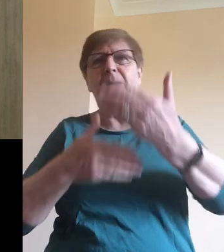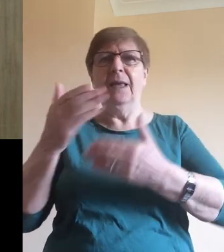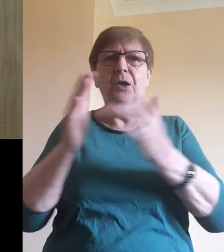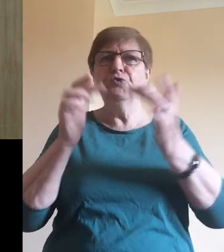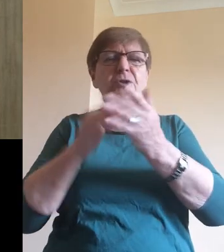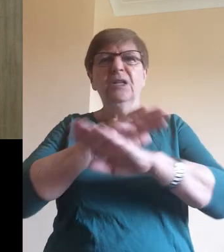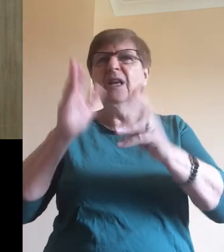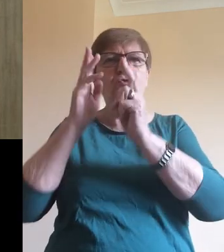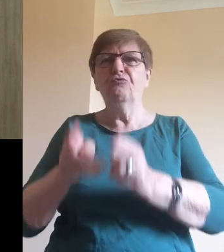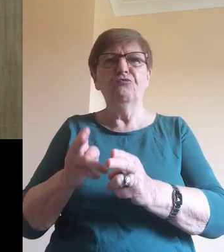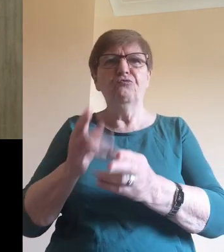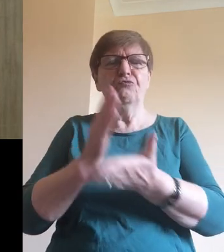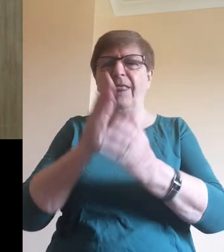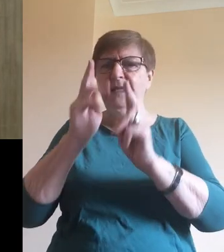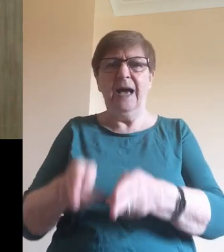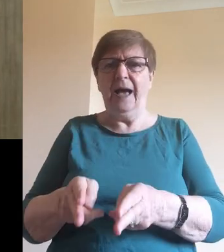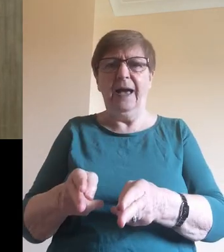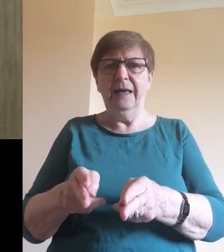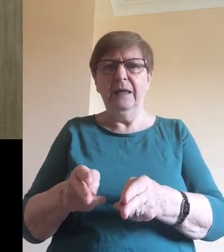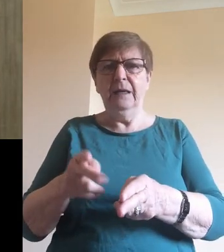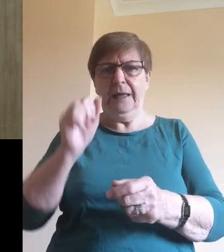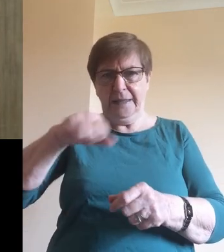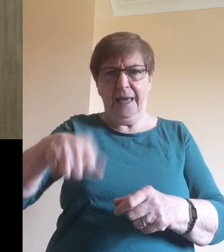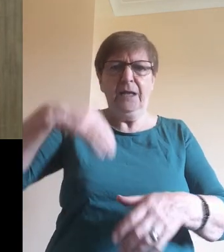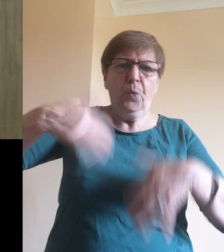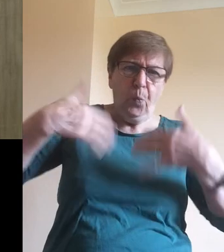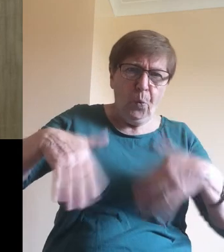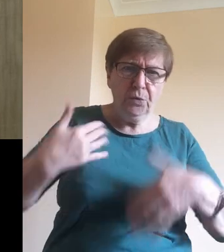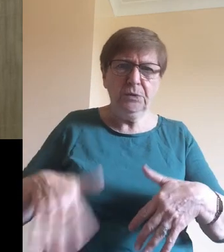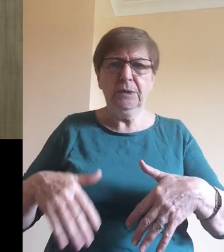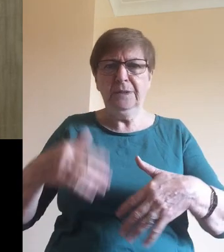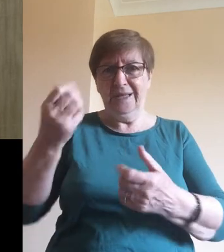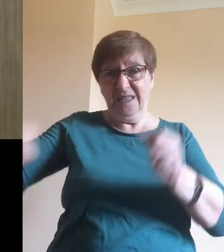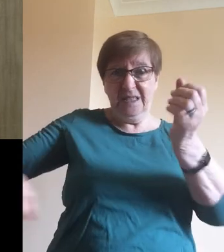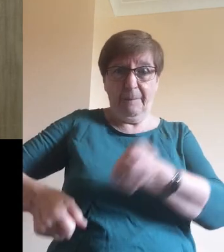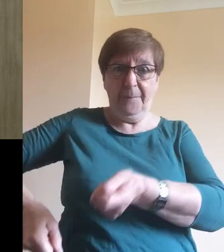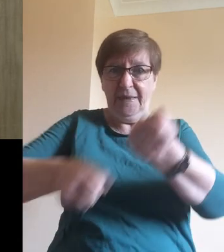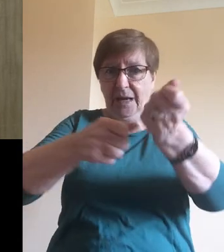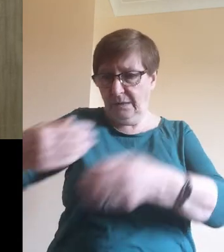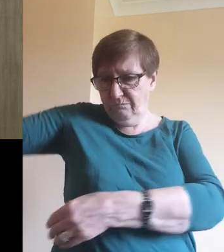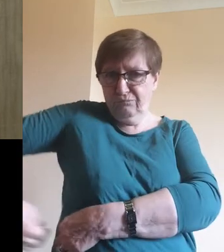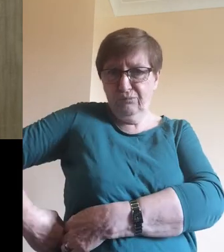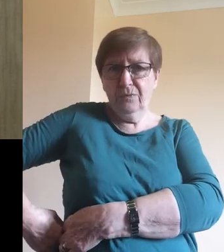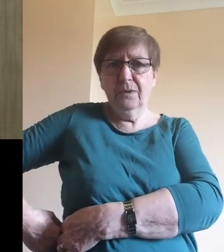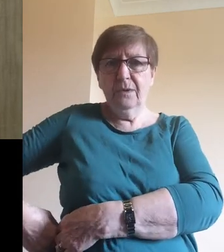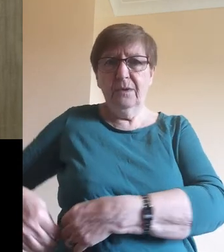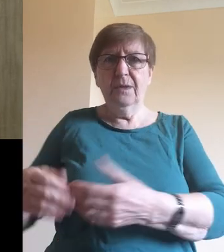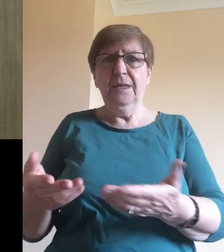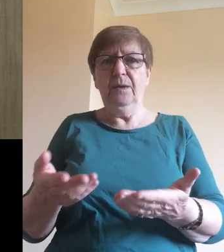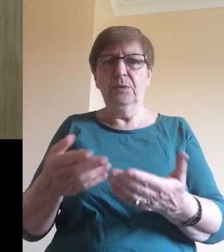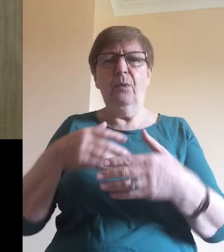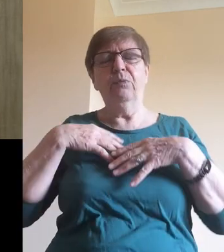didn't really die on the cross. That although he'd been wounded, remember he had a spear stuck in his side, although he'd been wounded, although he